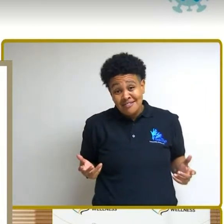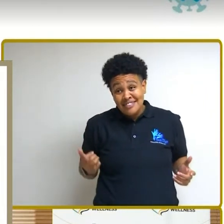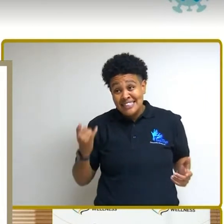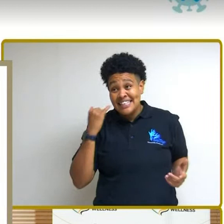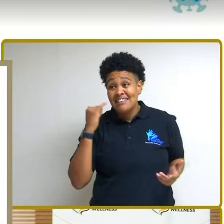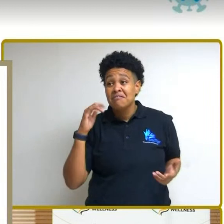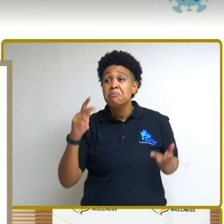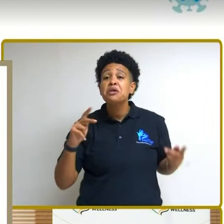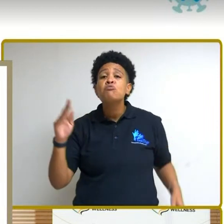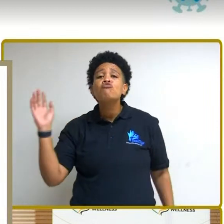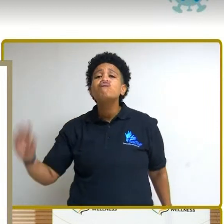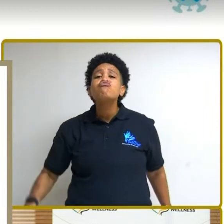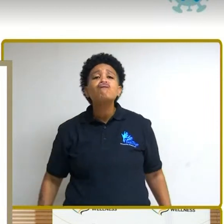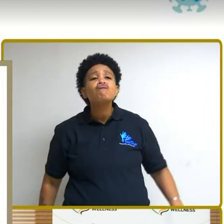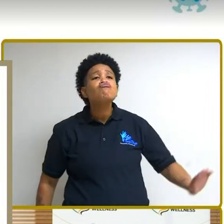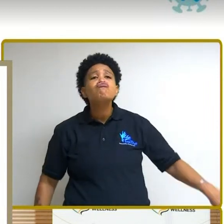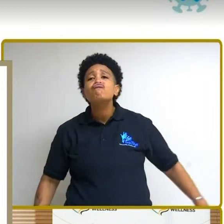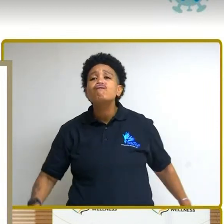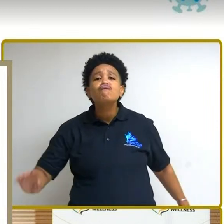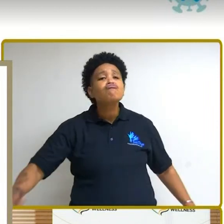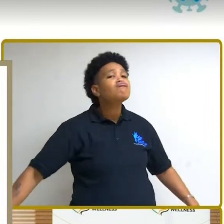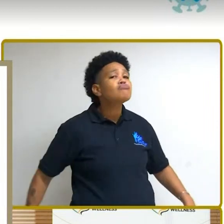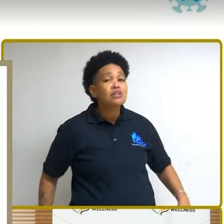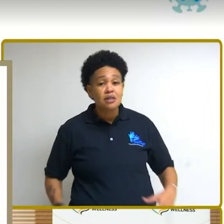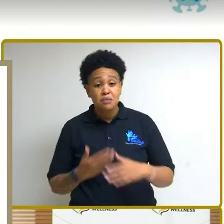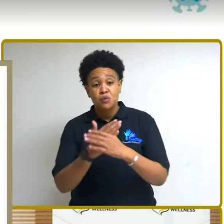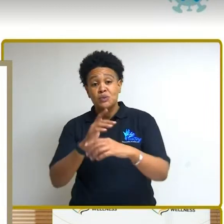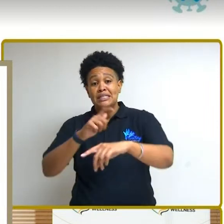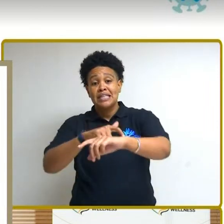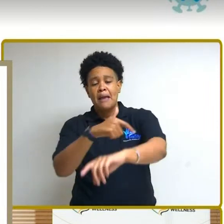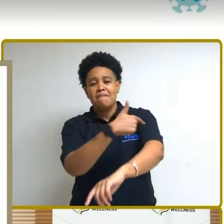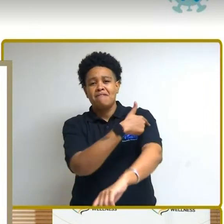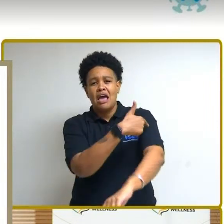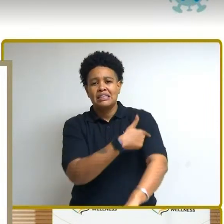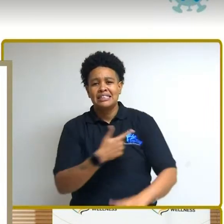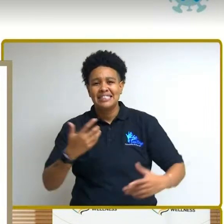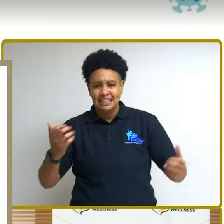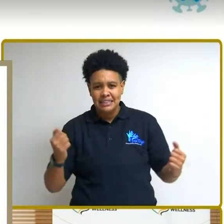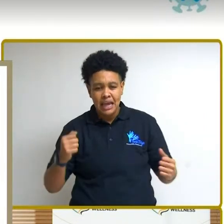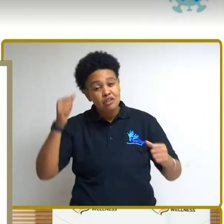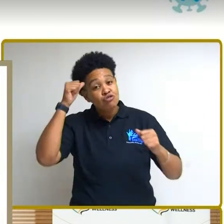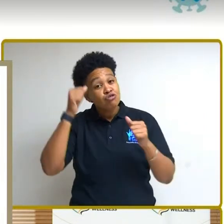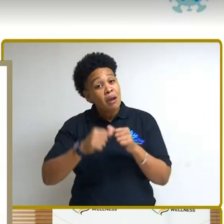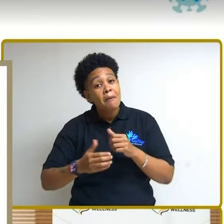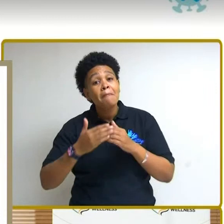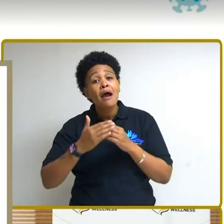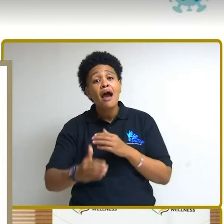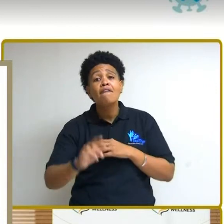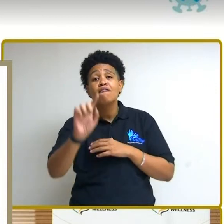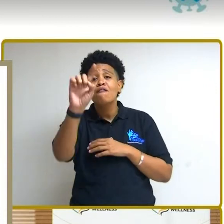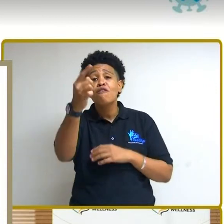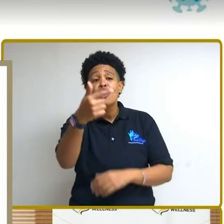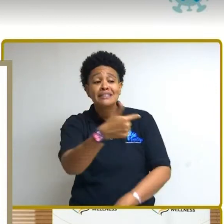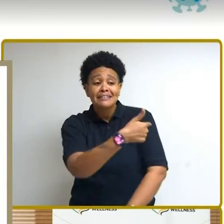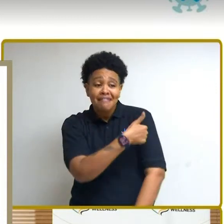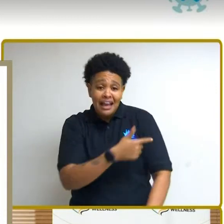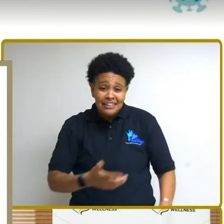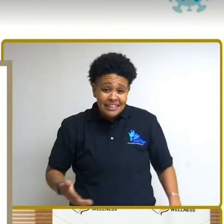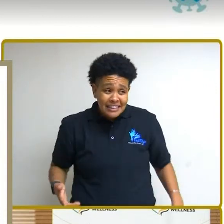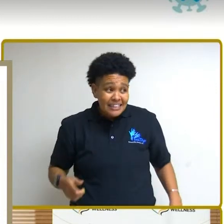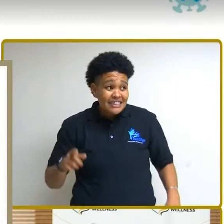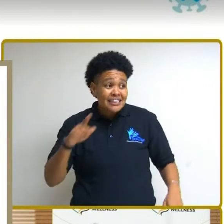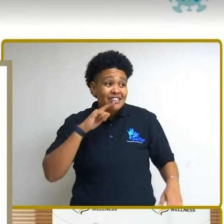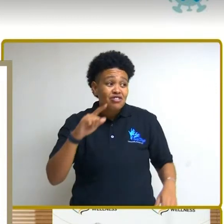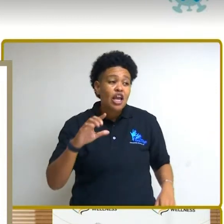decreased compliance during the period between the vaccines. Please remember that after the first vaccine, there is